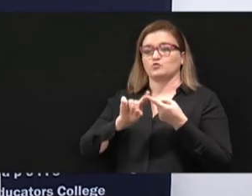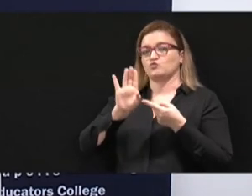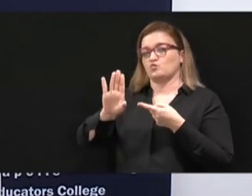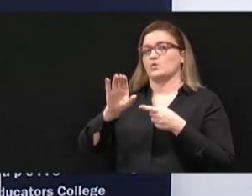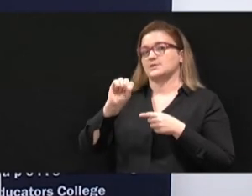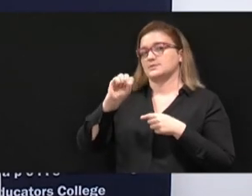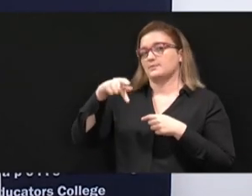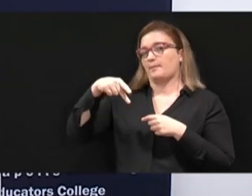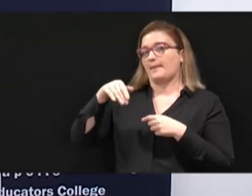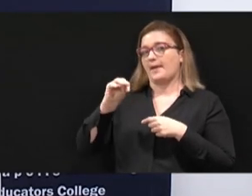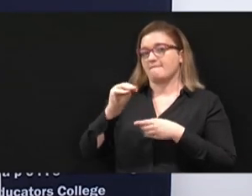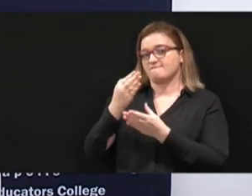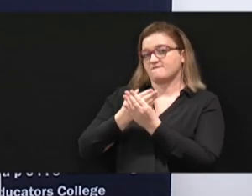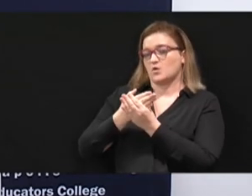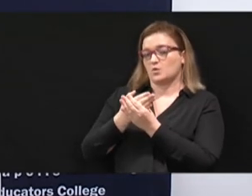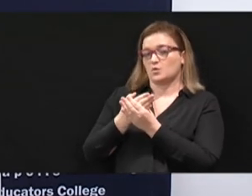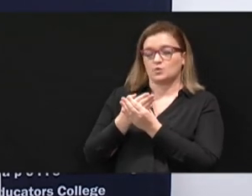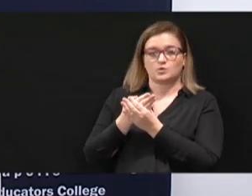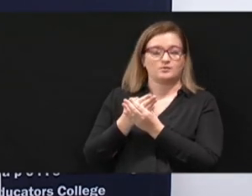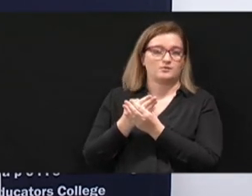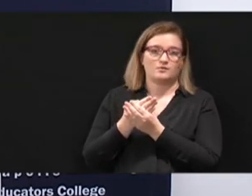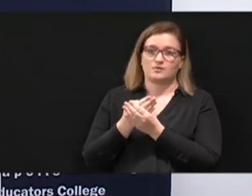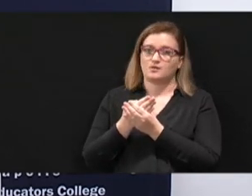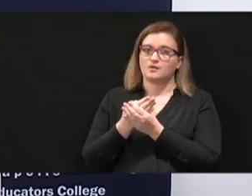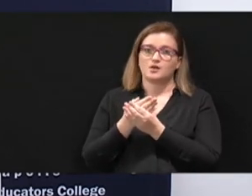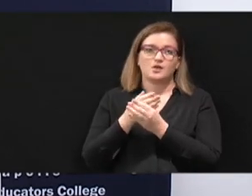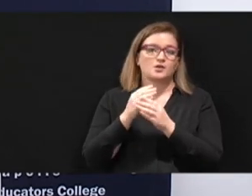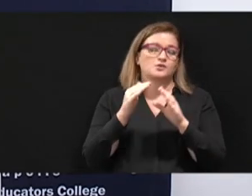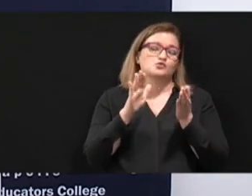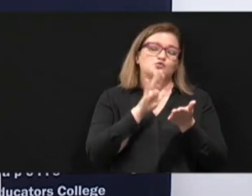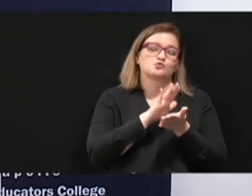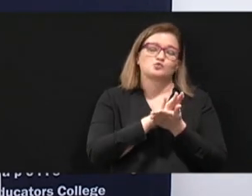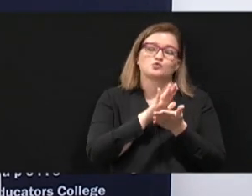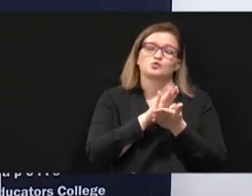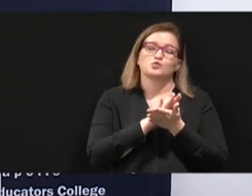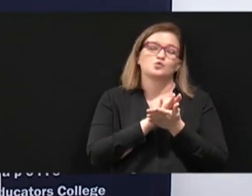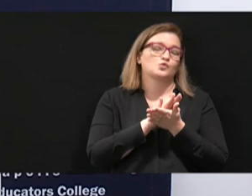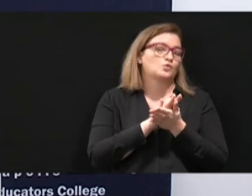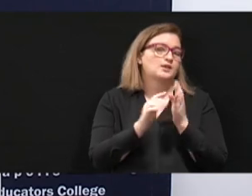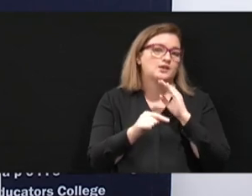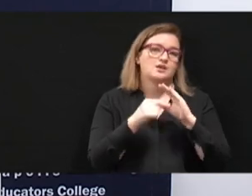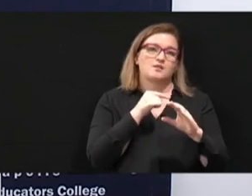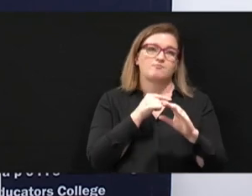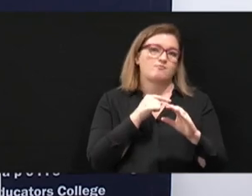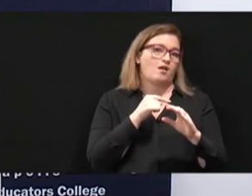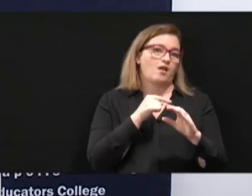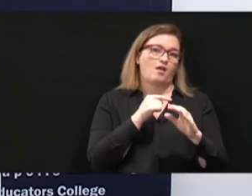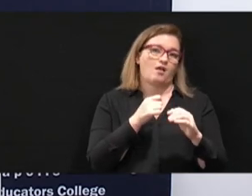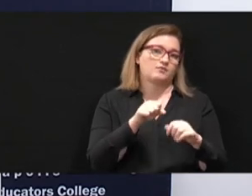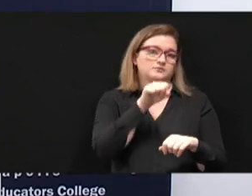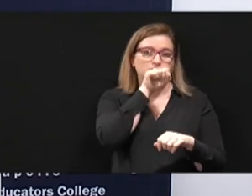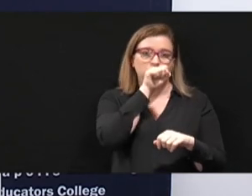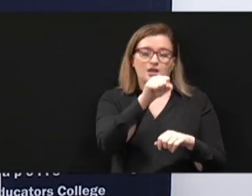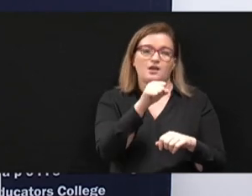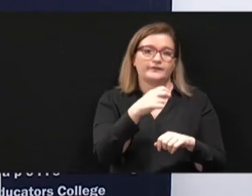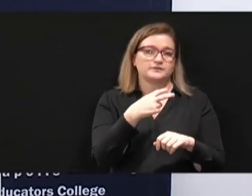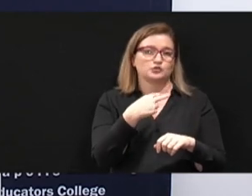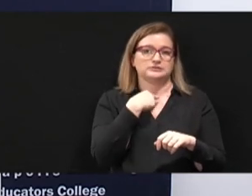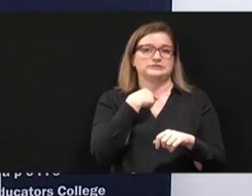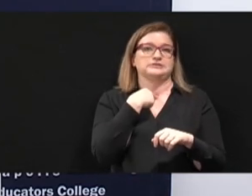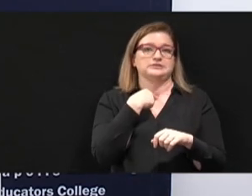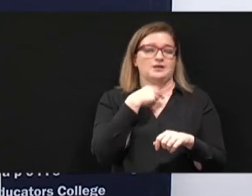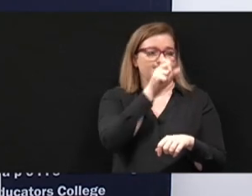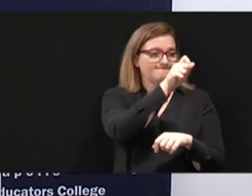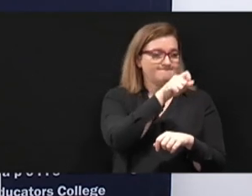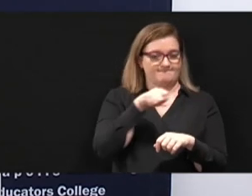people, especially school email accounts love to trap it in spam, okay? So if something's going on, please do not hesitate